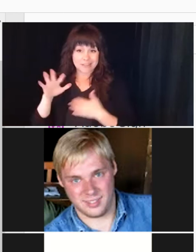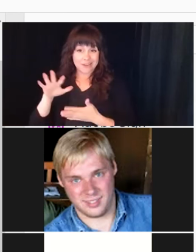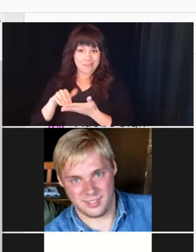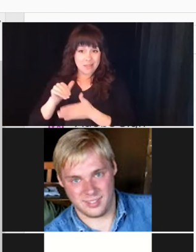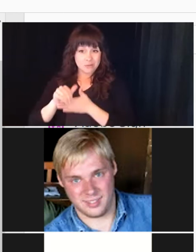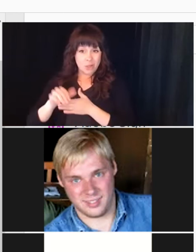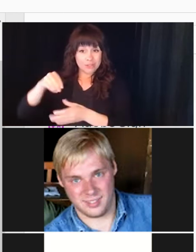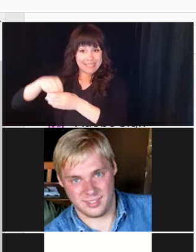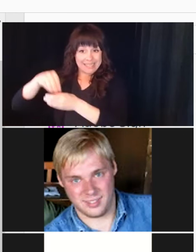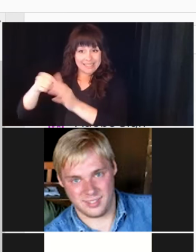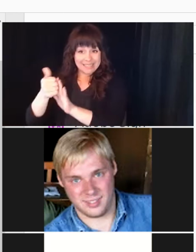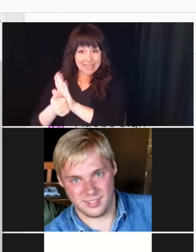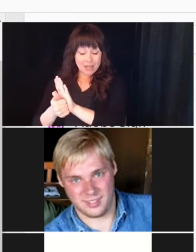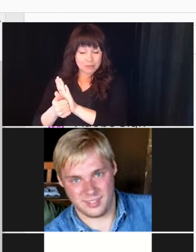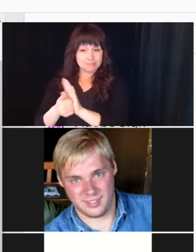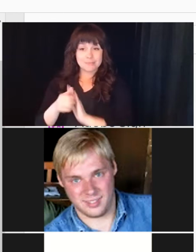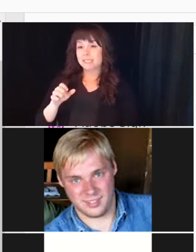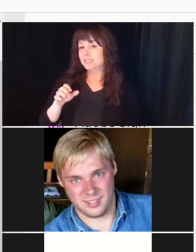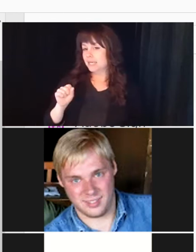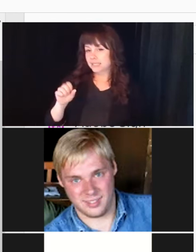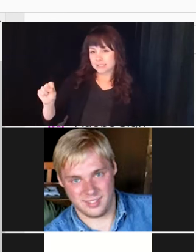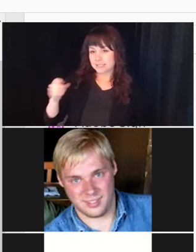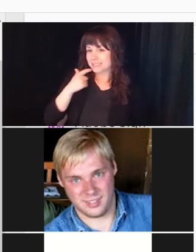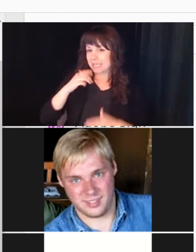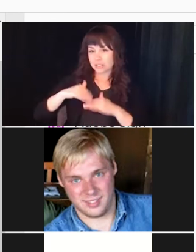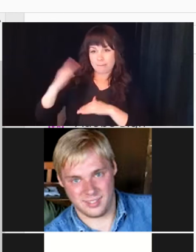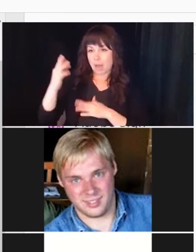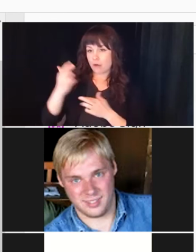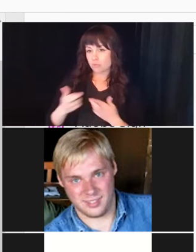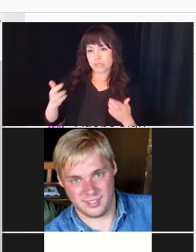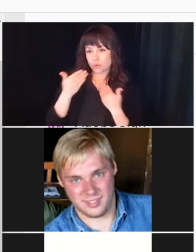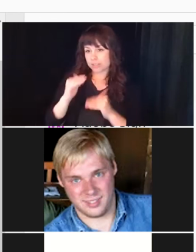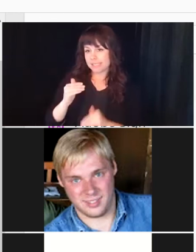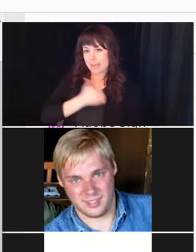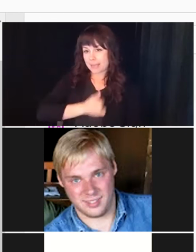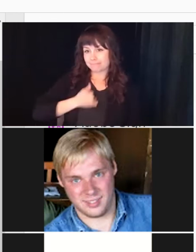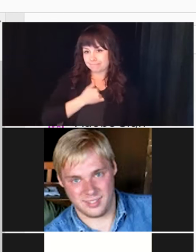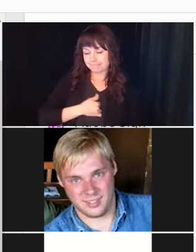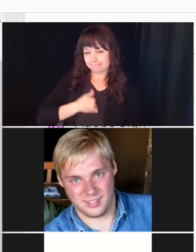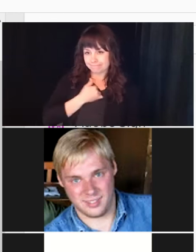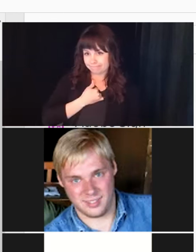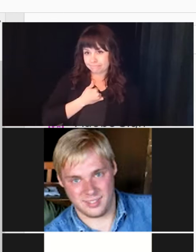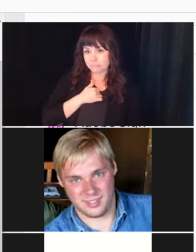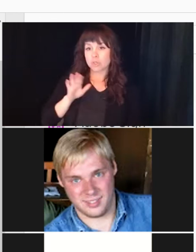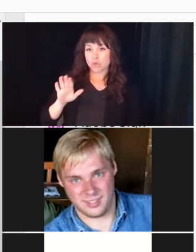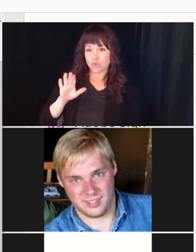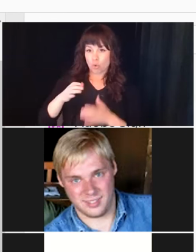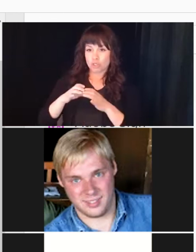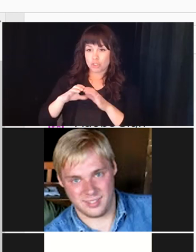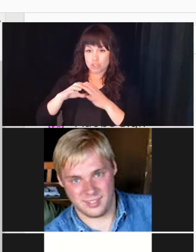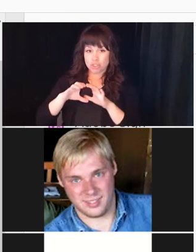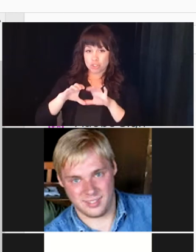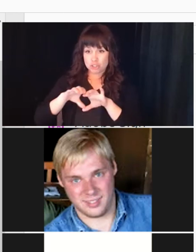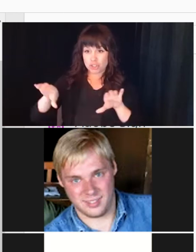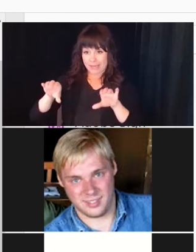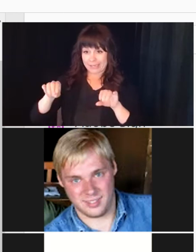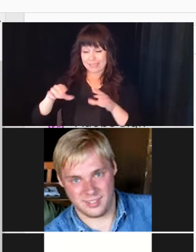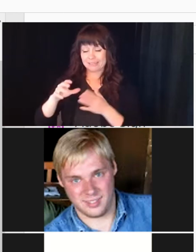to say, oh, sorry, you're over the resource limit for SSI eligibility because your checking account balance exceeds